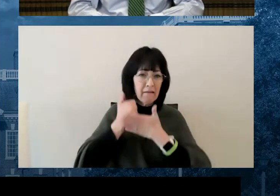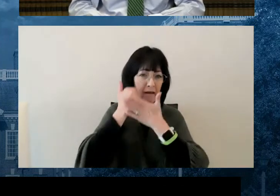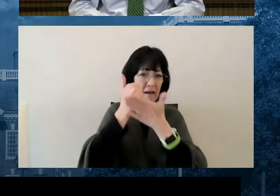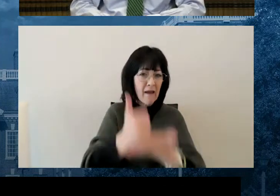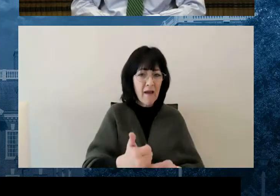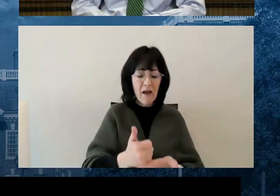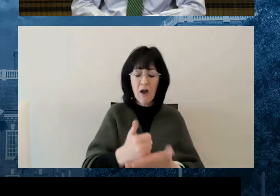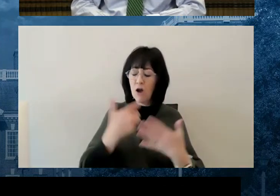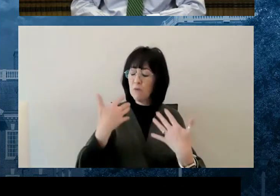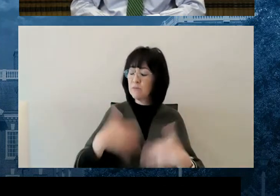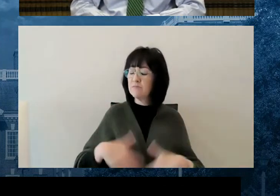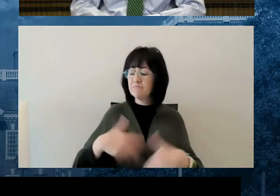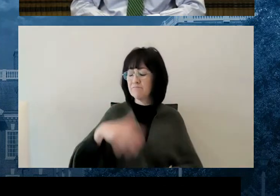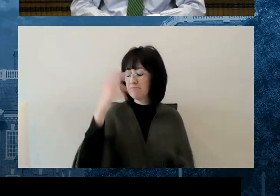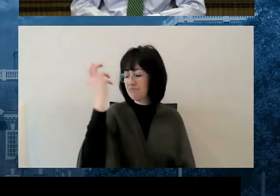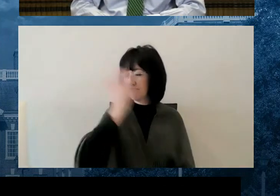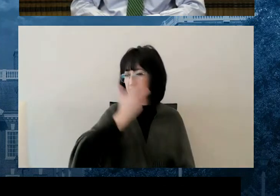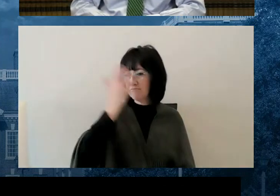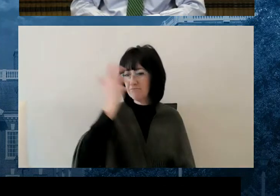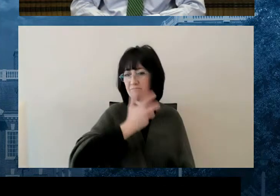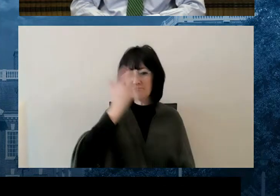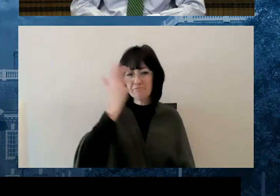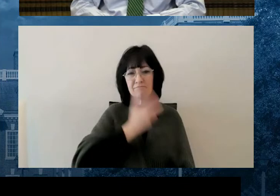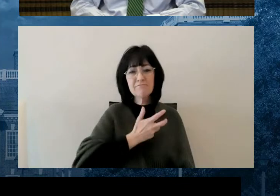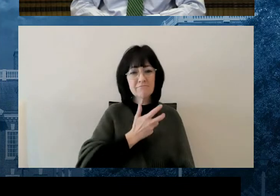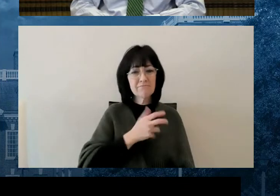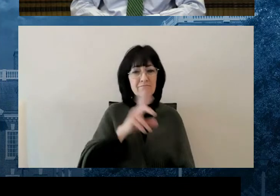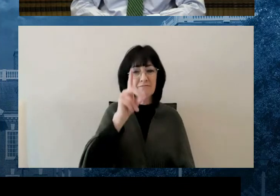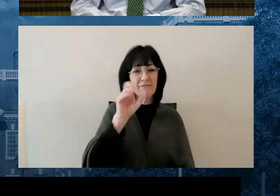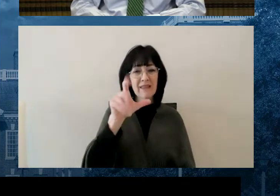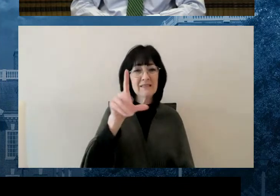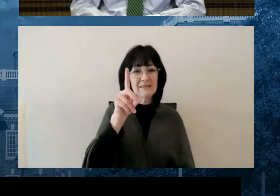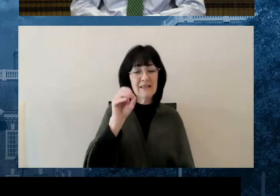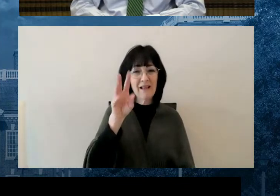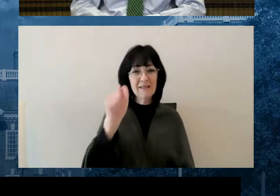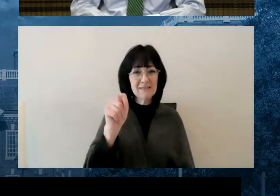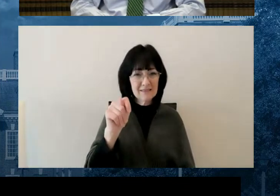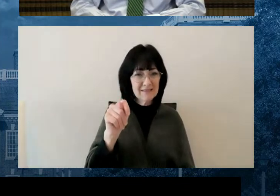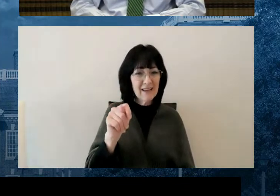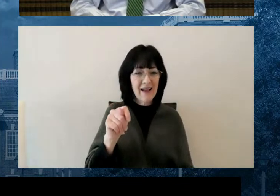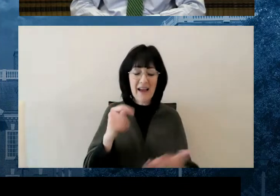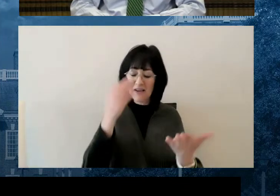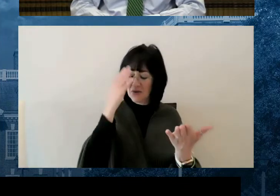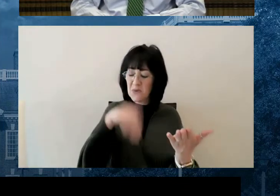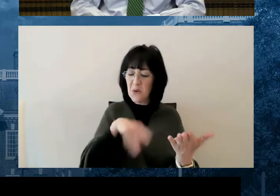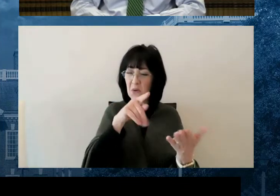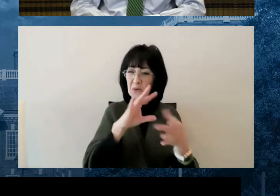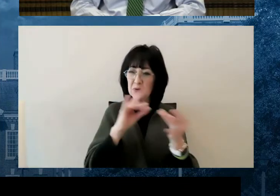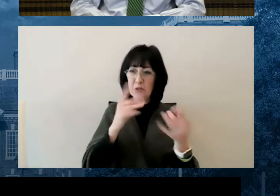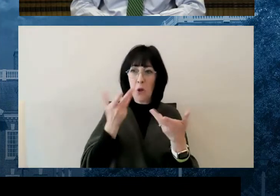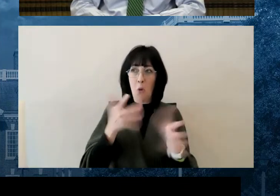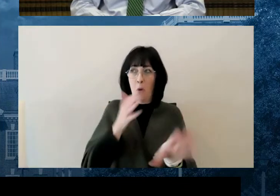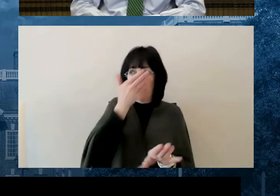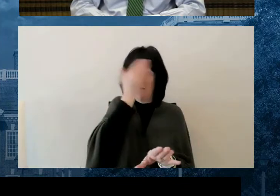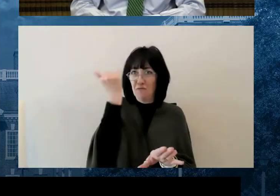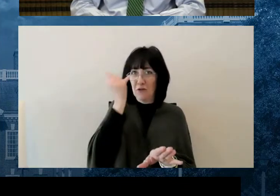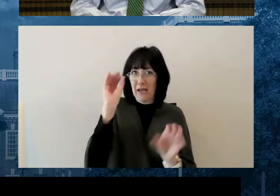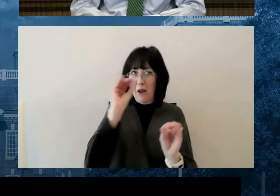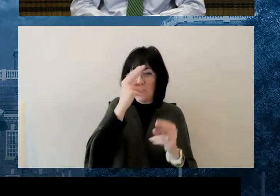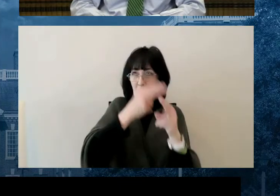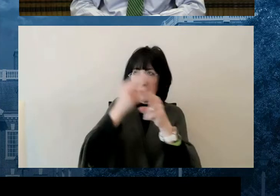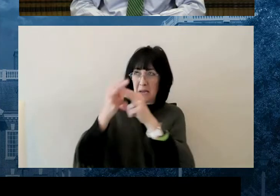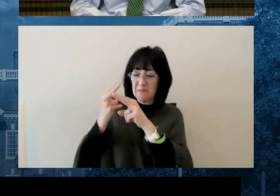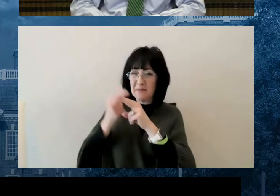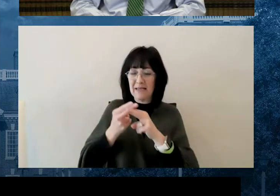been an unbelievable idea. I forgot Del.Dot. I mean, as you say, you're going to forget somebody, and it's such a huge team. You can see, if you could